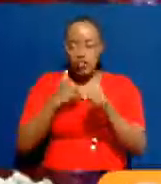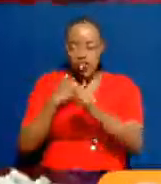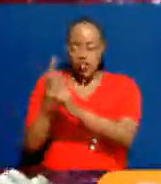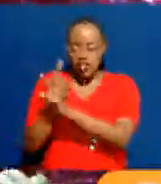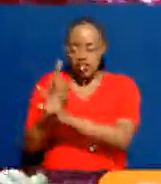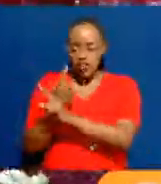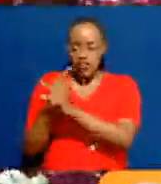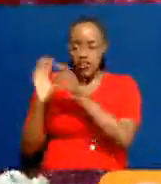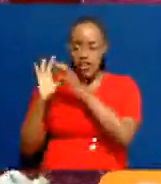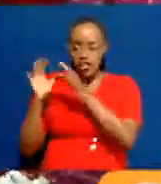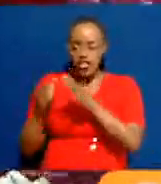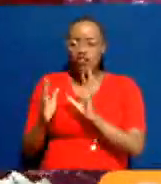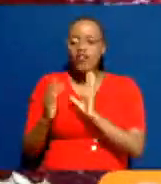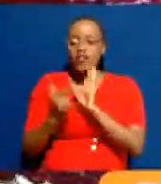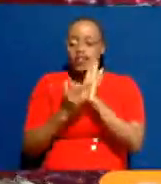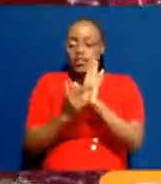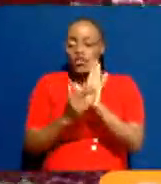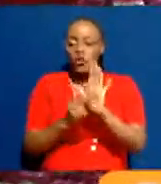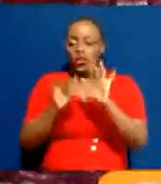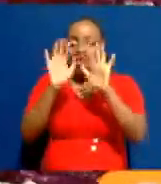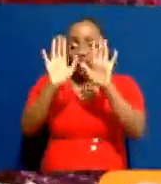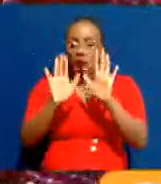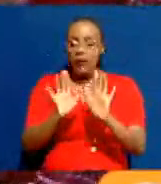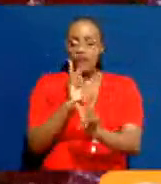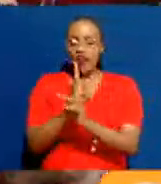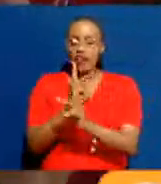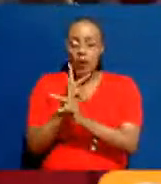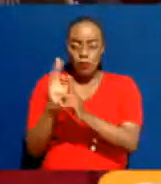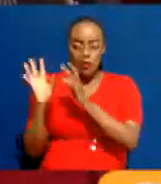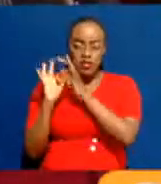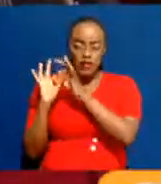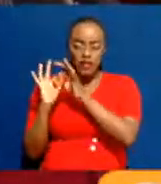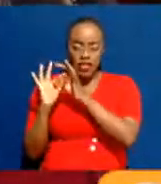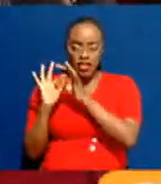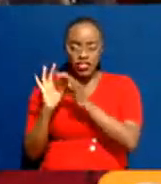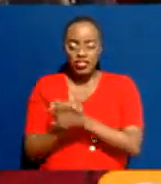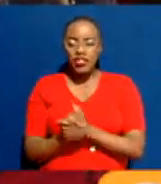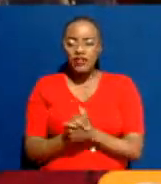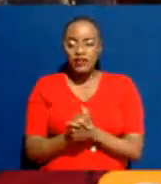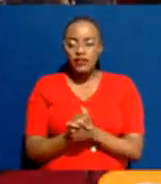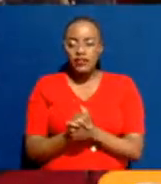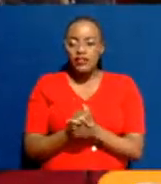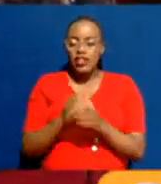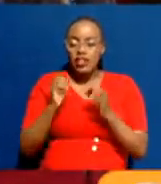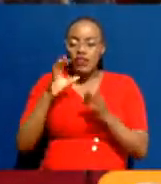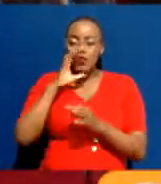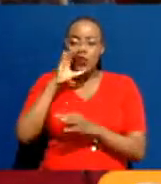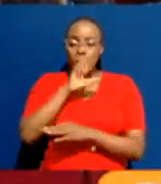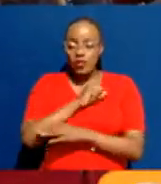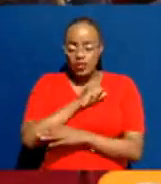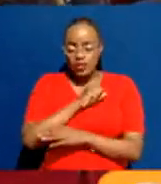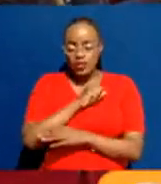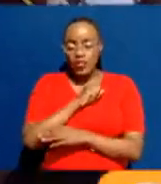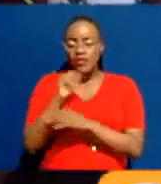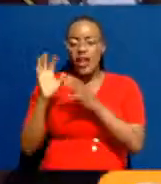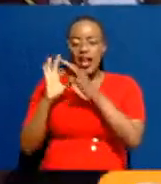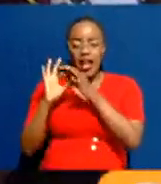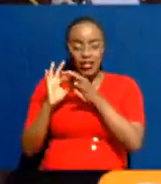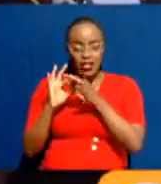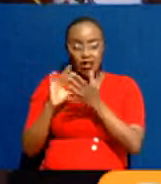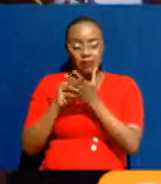Cabinet Secretary stating the importance of preserving culture. Mkosa mila ni nini? Ni